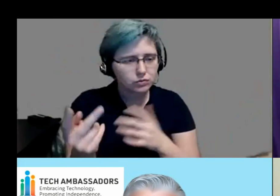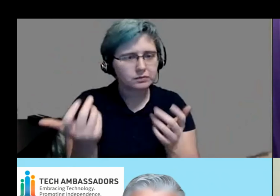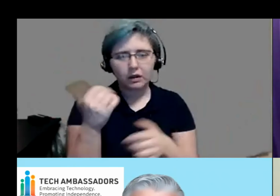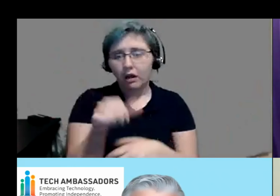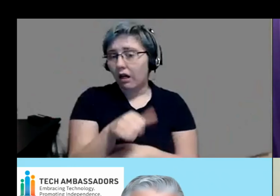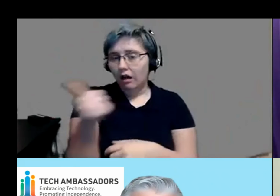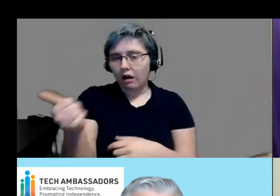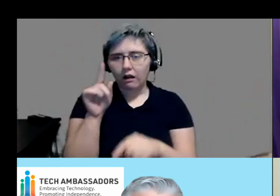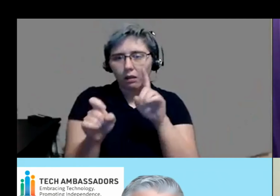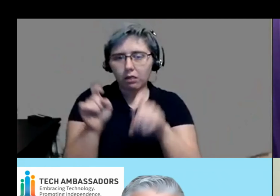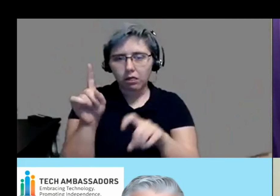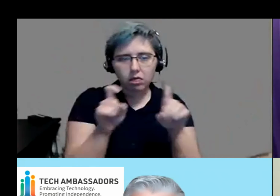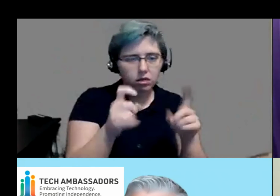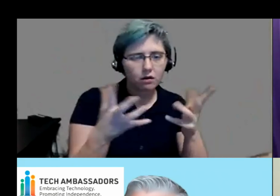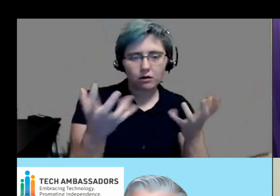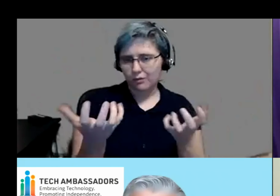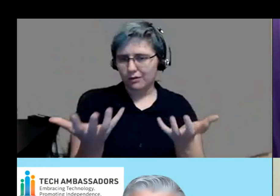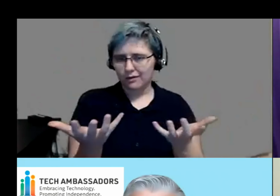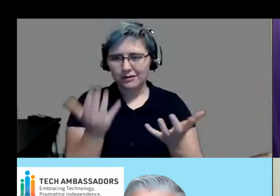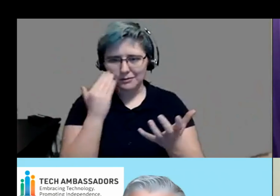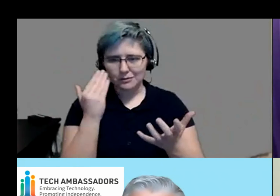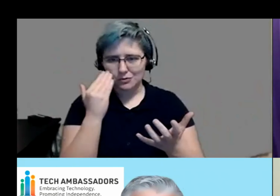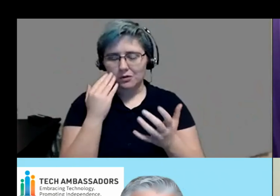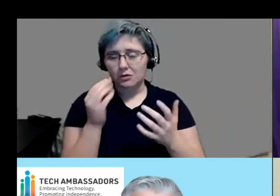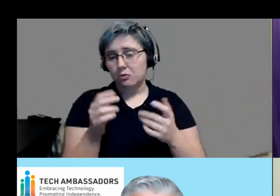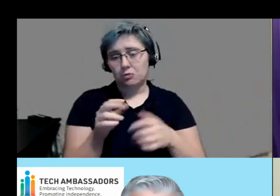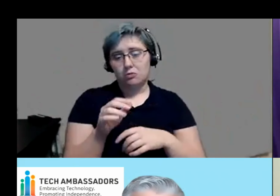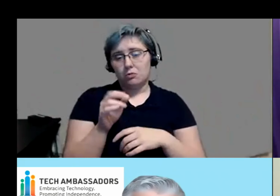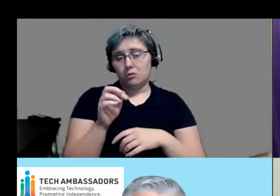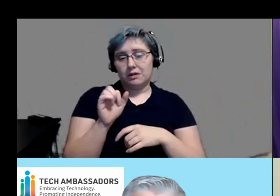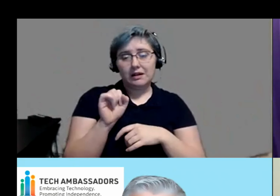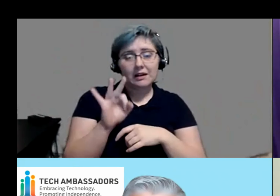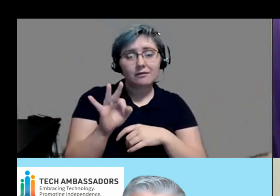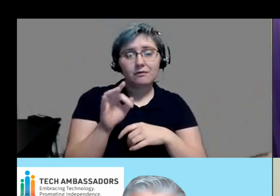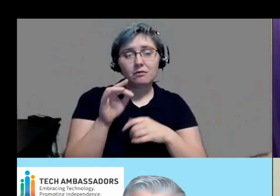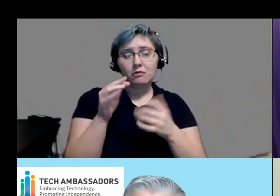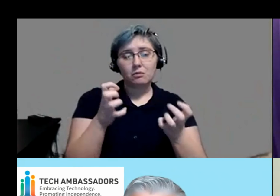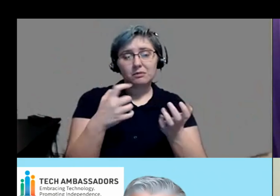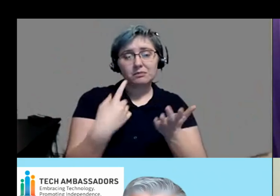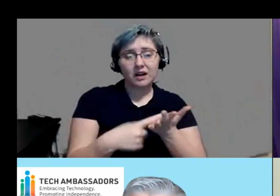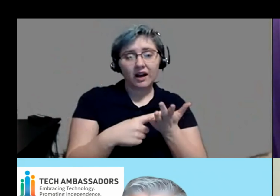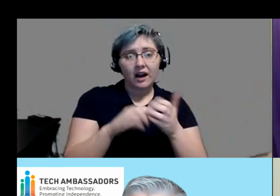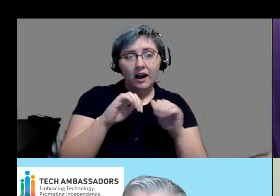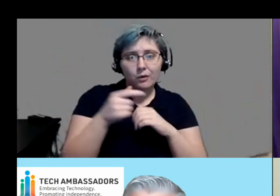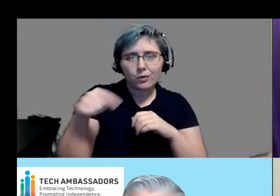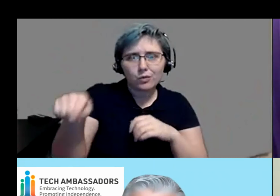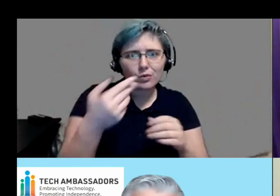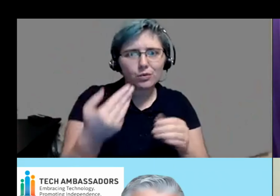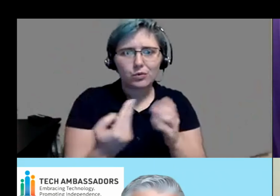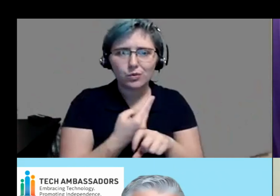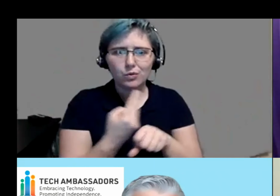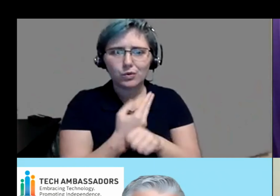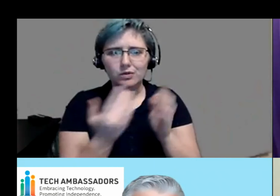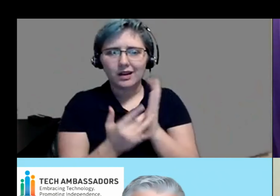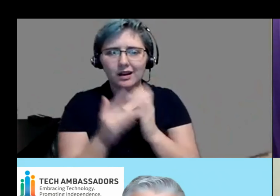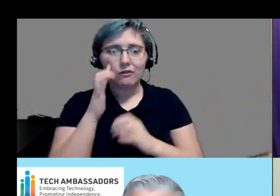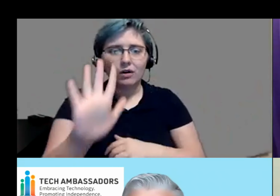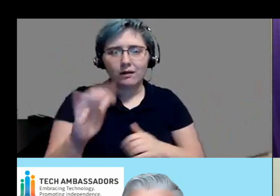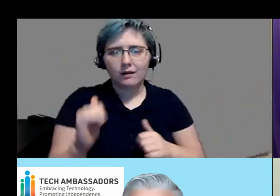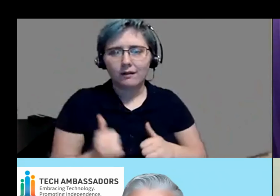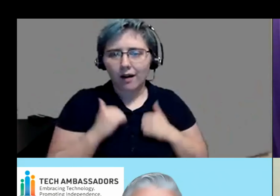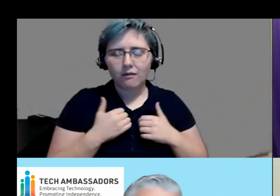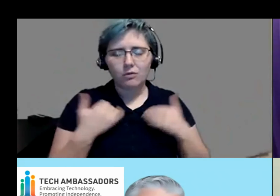ask her about, or just you want to talk about the way you use technology in your own life, we would